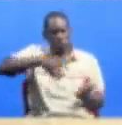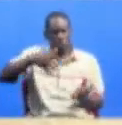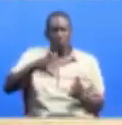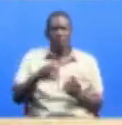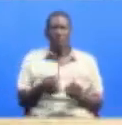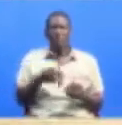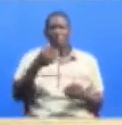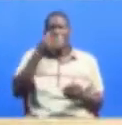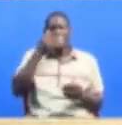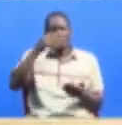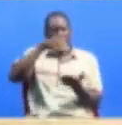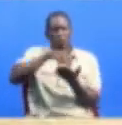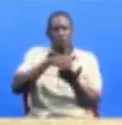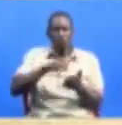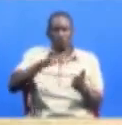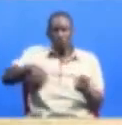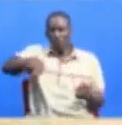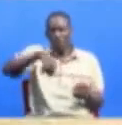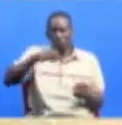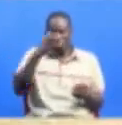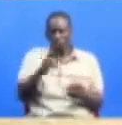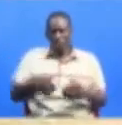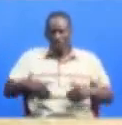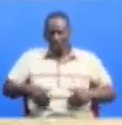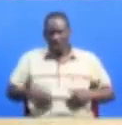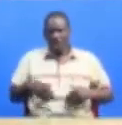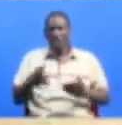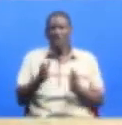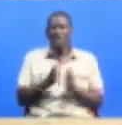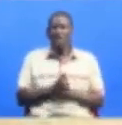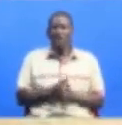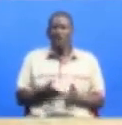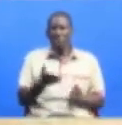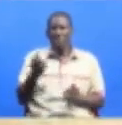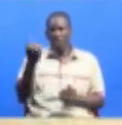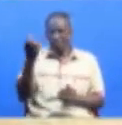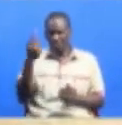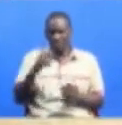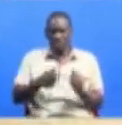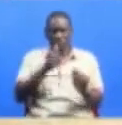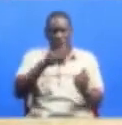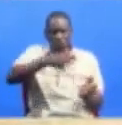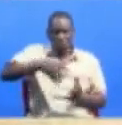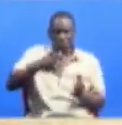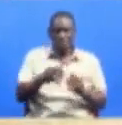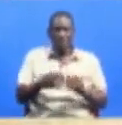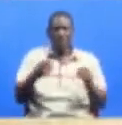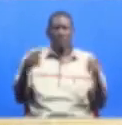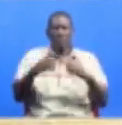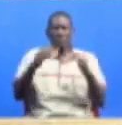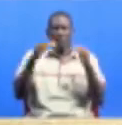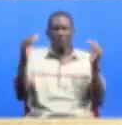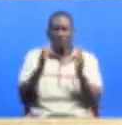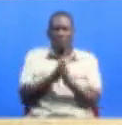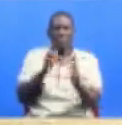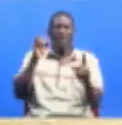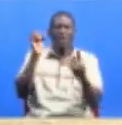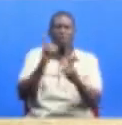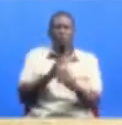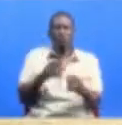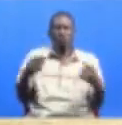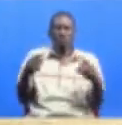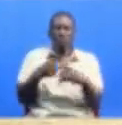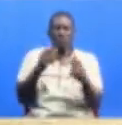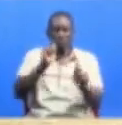game, they're in a better place than us because they're very young, and the understanding of the game is at a top very level, and they've been exposed to the